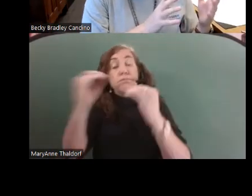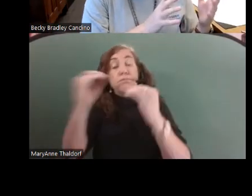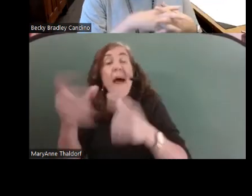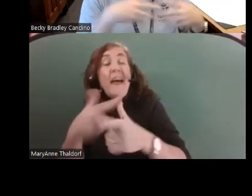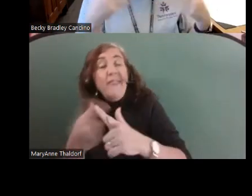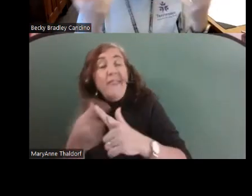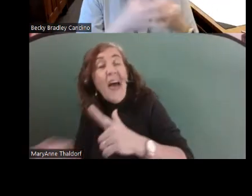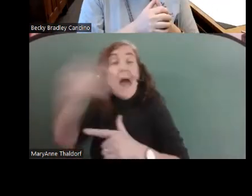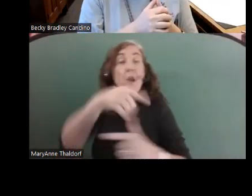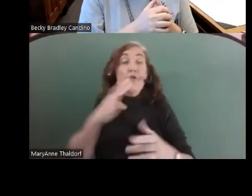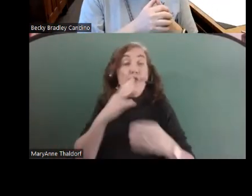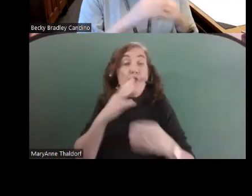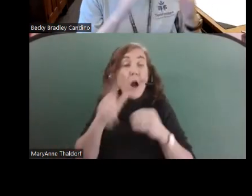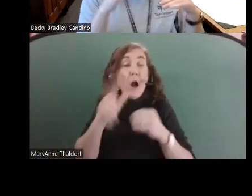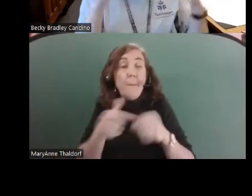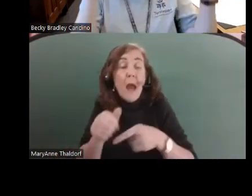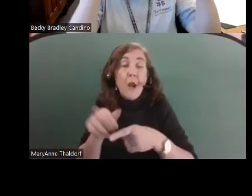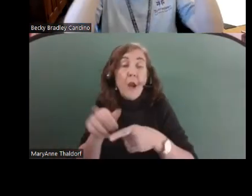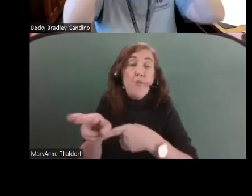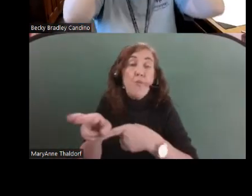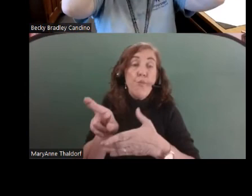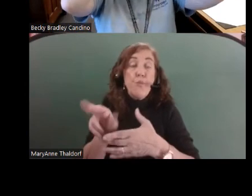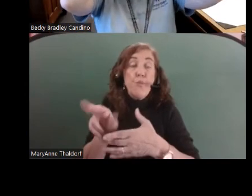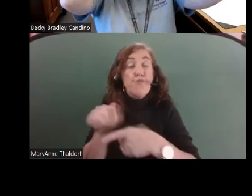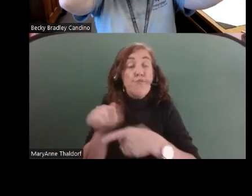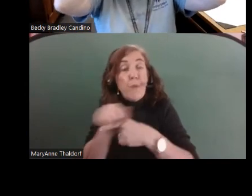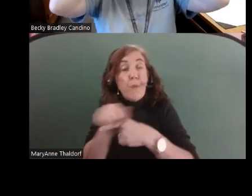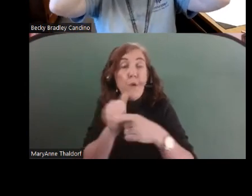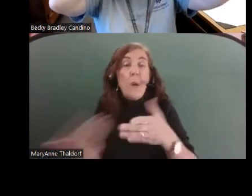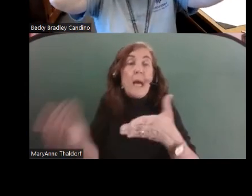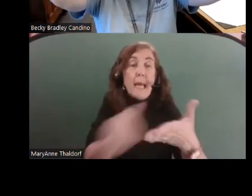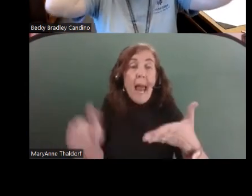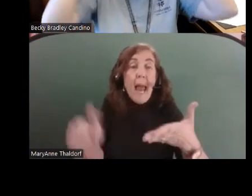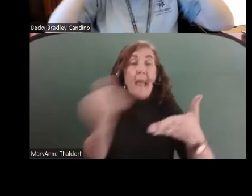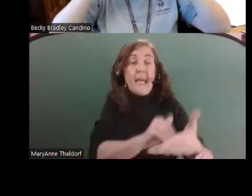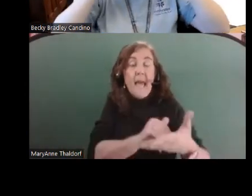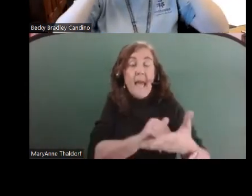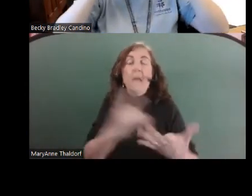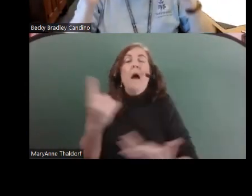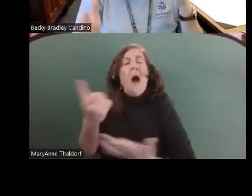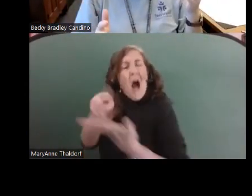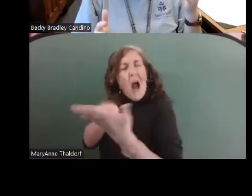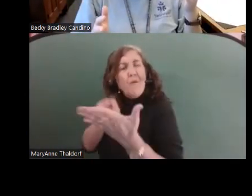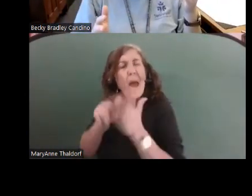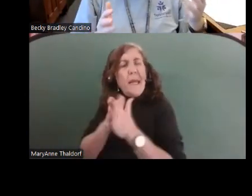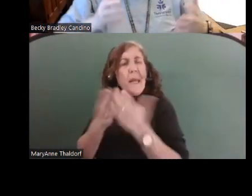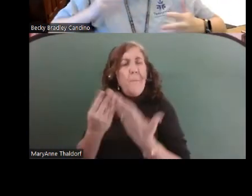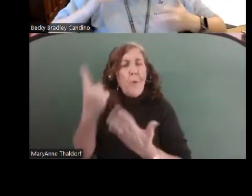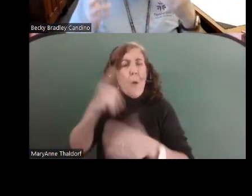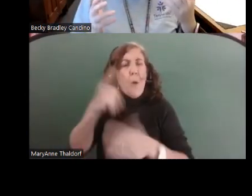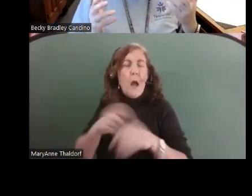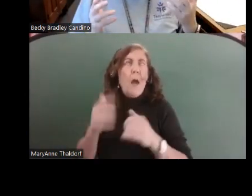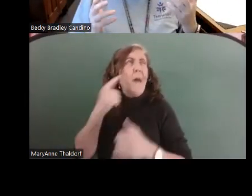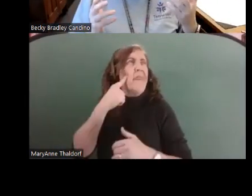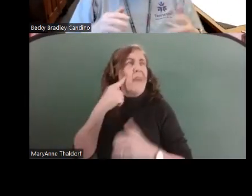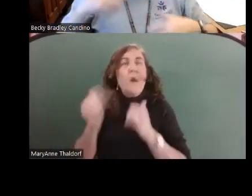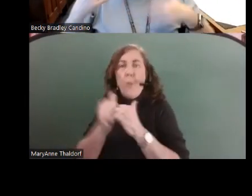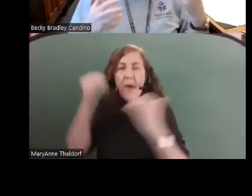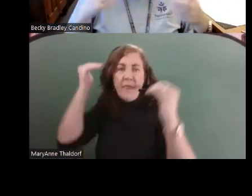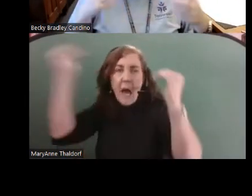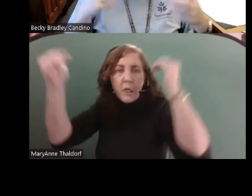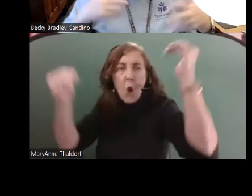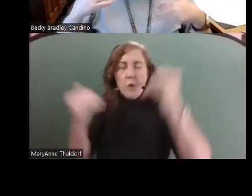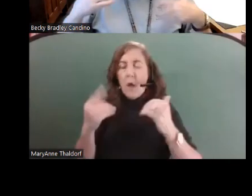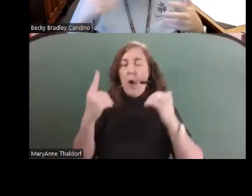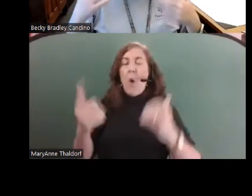successfully. I read in a book one time, now this is with probably adults, but a counselor was counseling and he